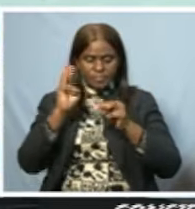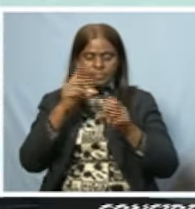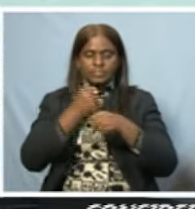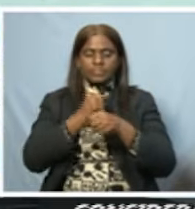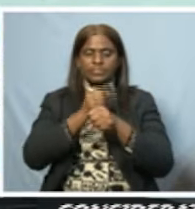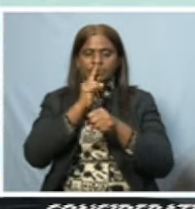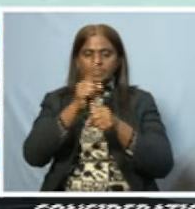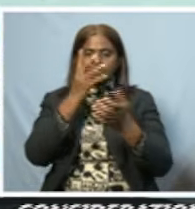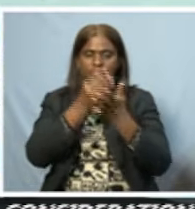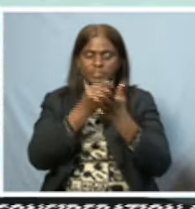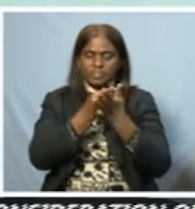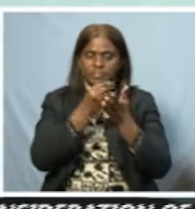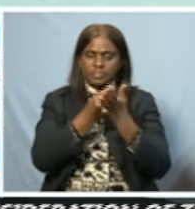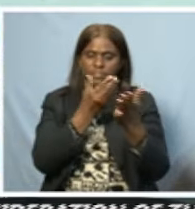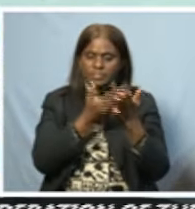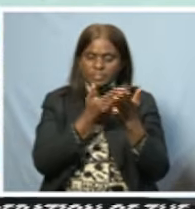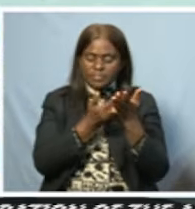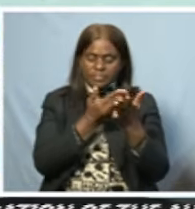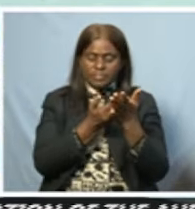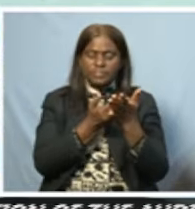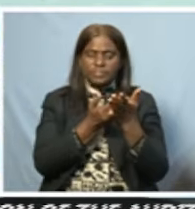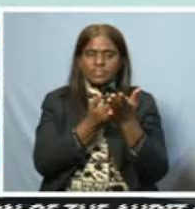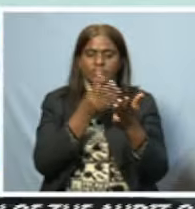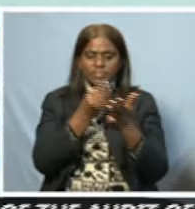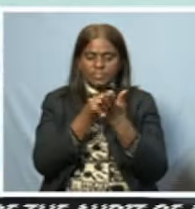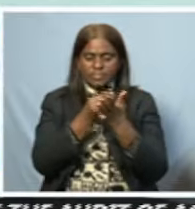that the funds are